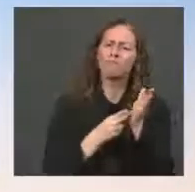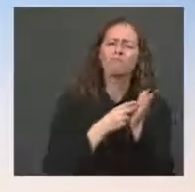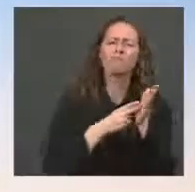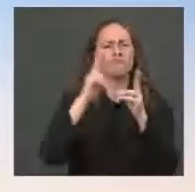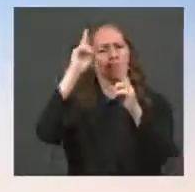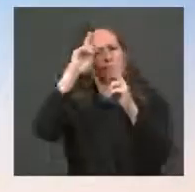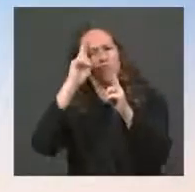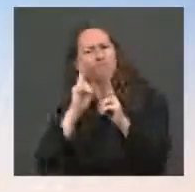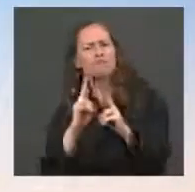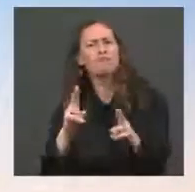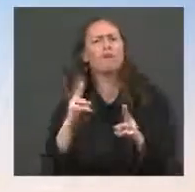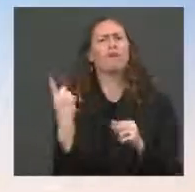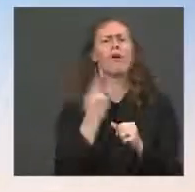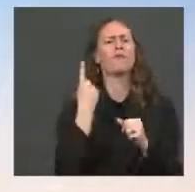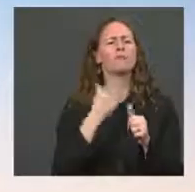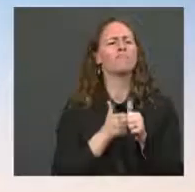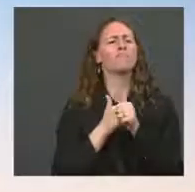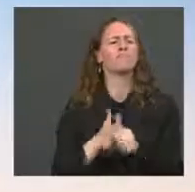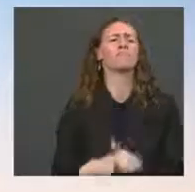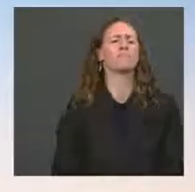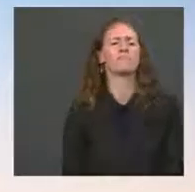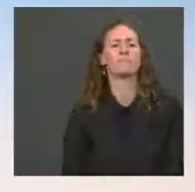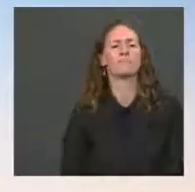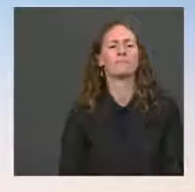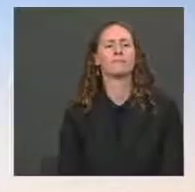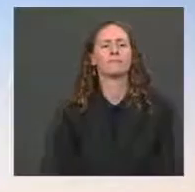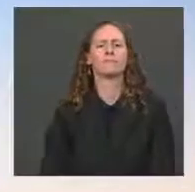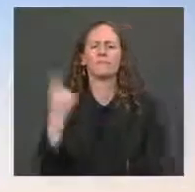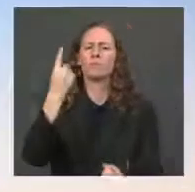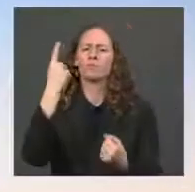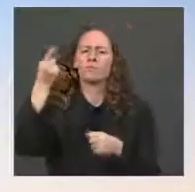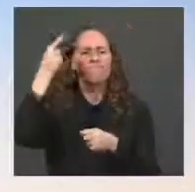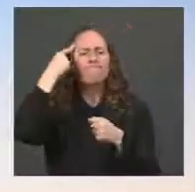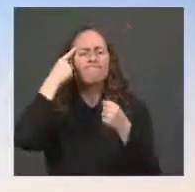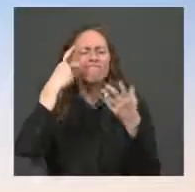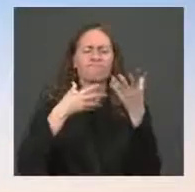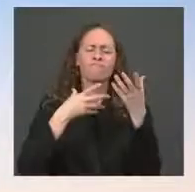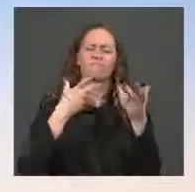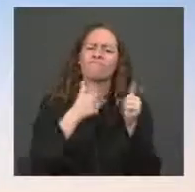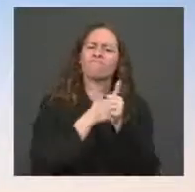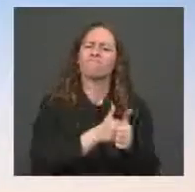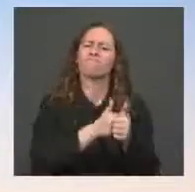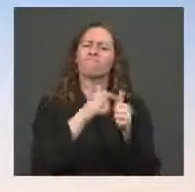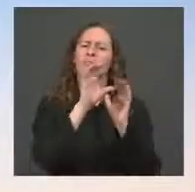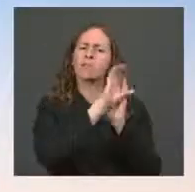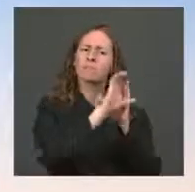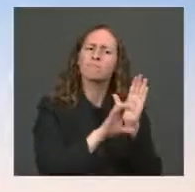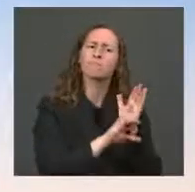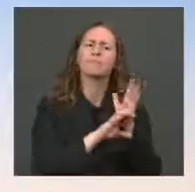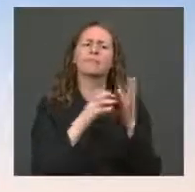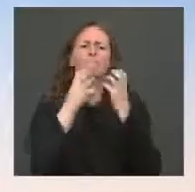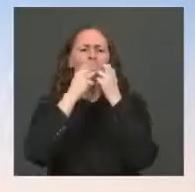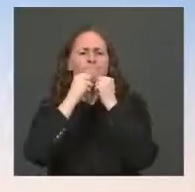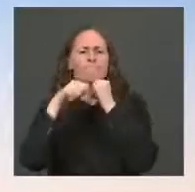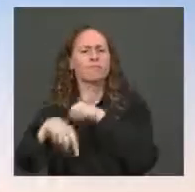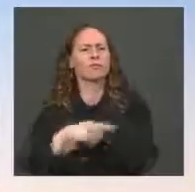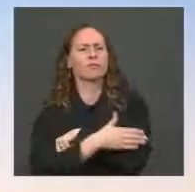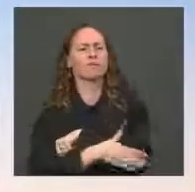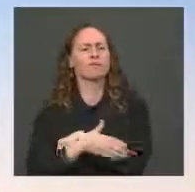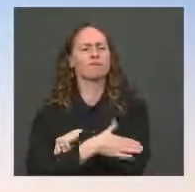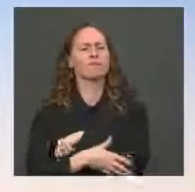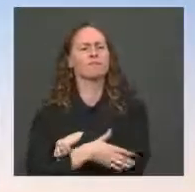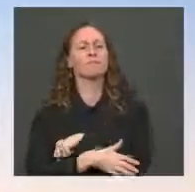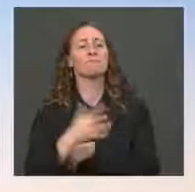the president's confident in his leadership, his patriotism, his fidelity to the Constitution. I can't speak to, and I'm not going to speak